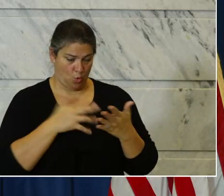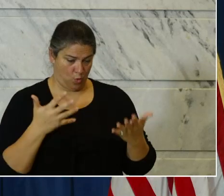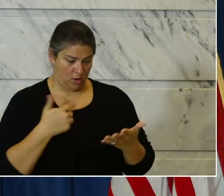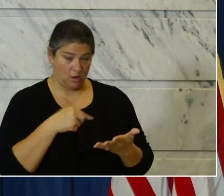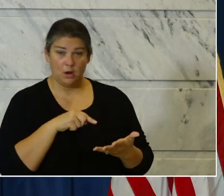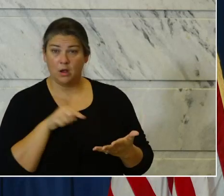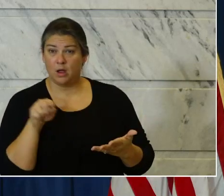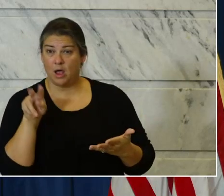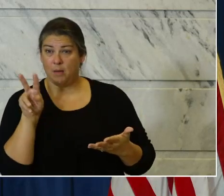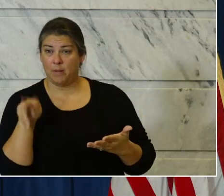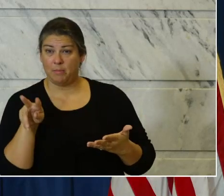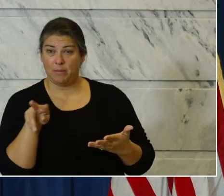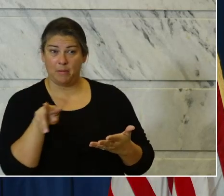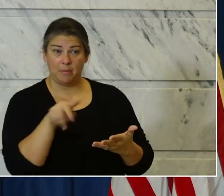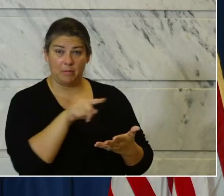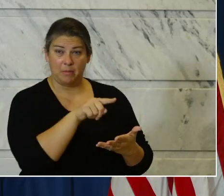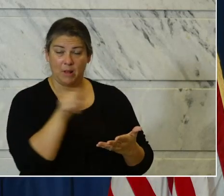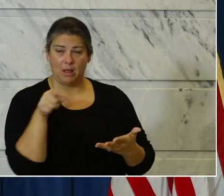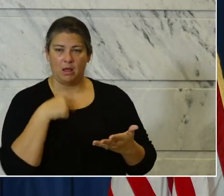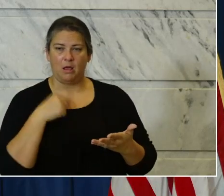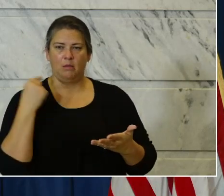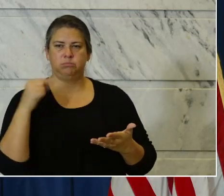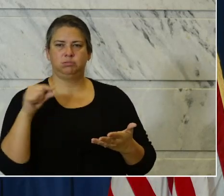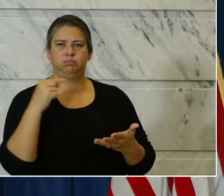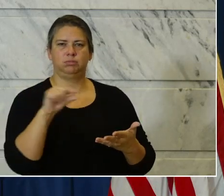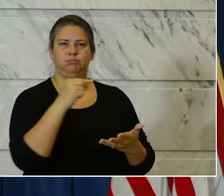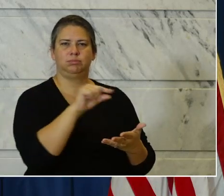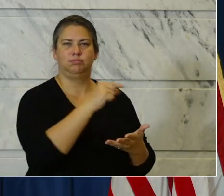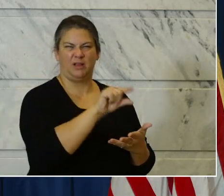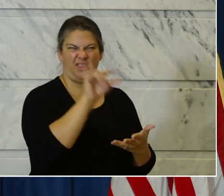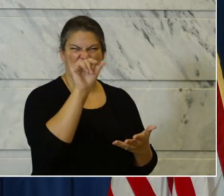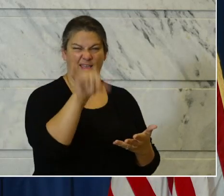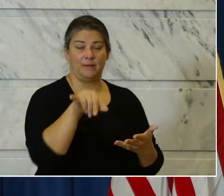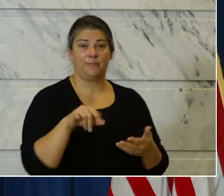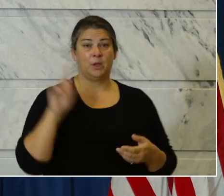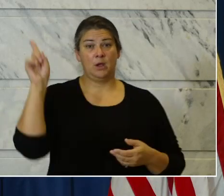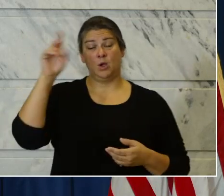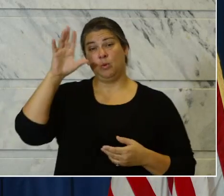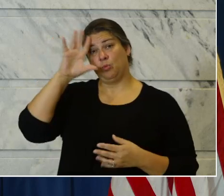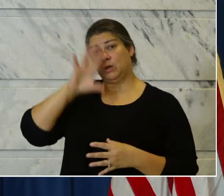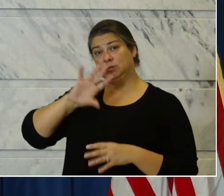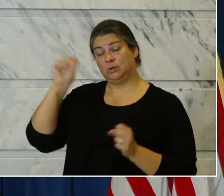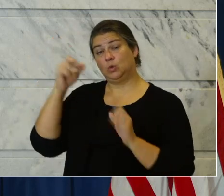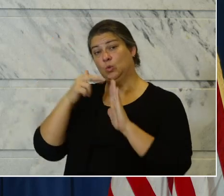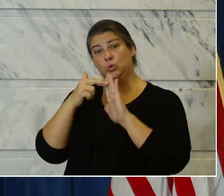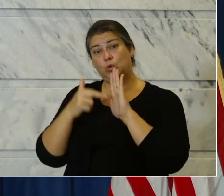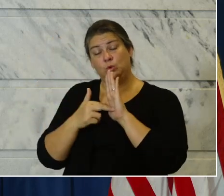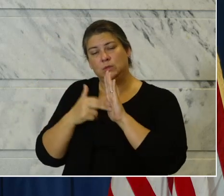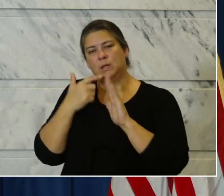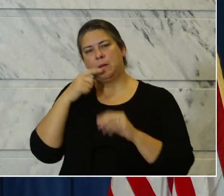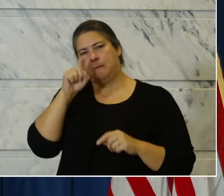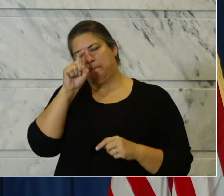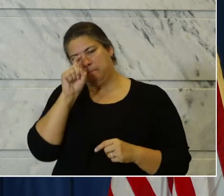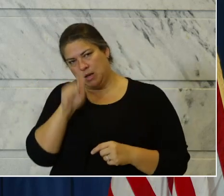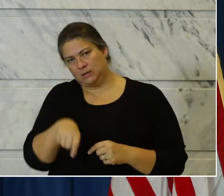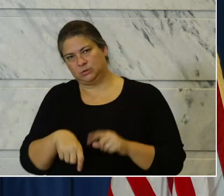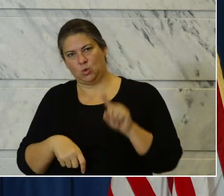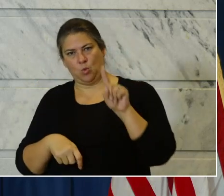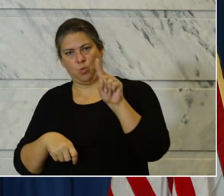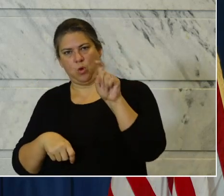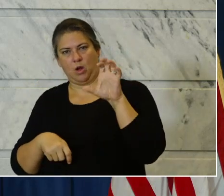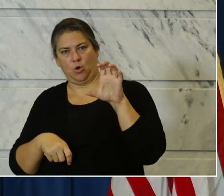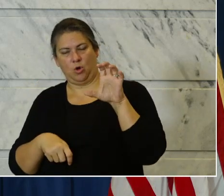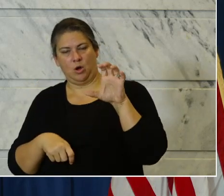understand unemployment are used to. The rules in the presidential memorandum were that you had to have at least a $100